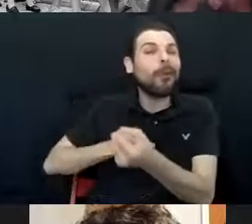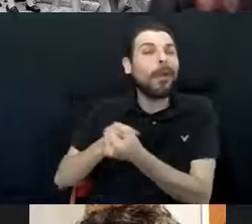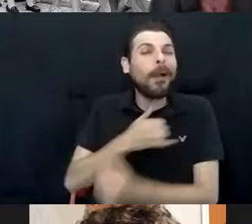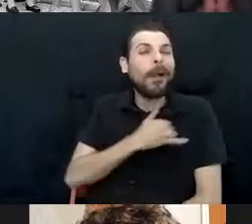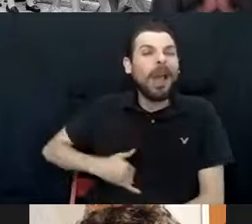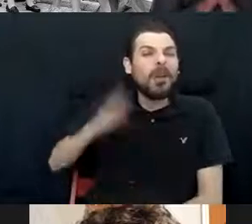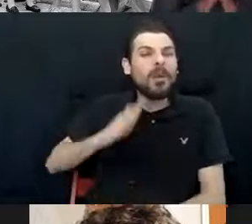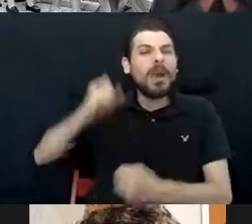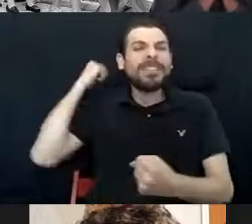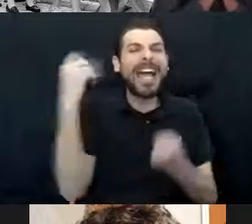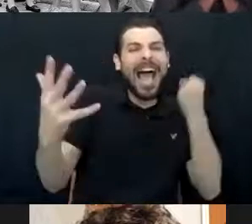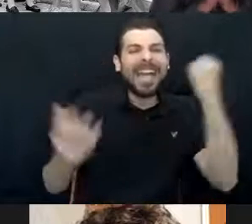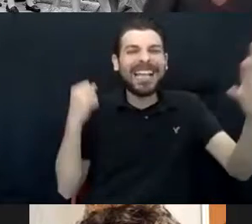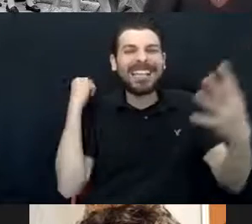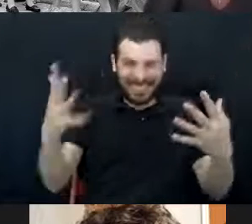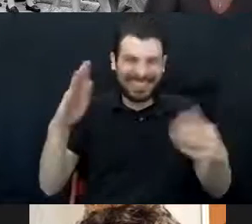these songs.